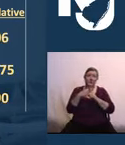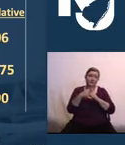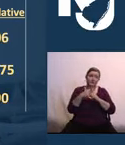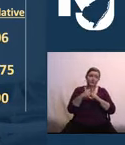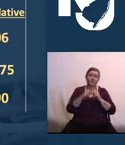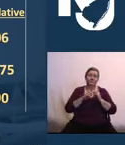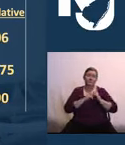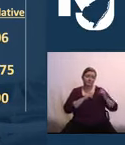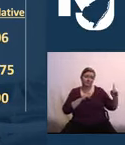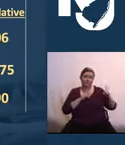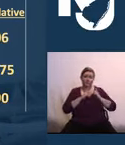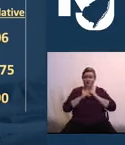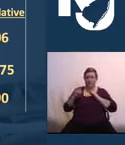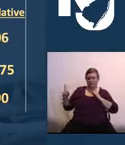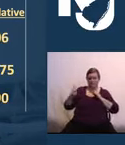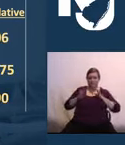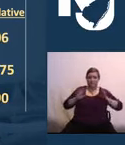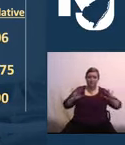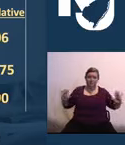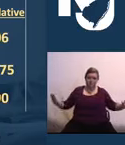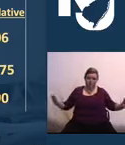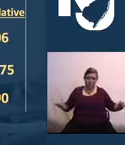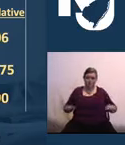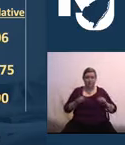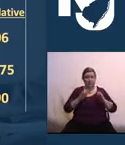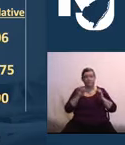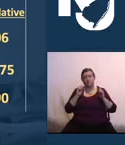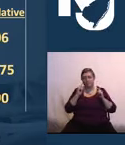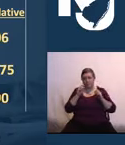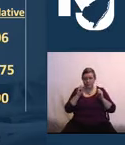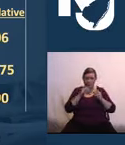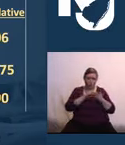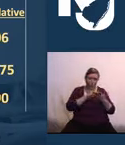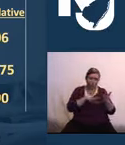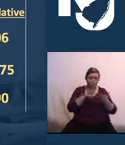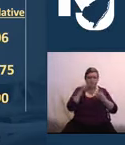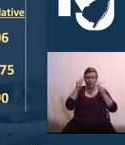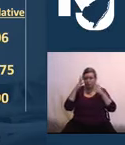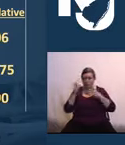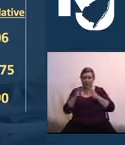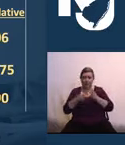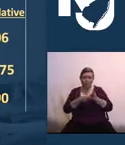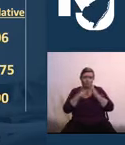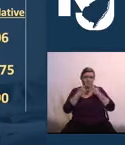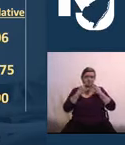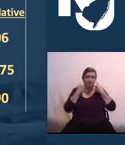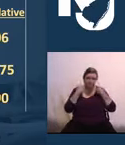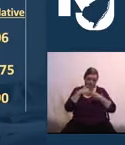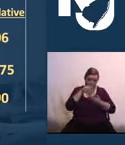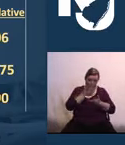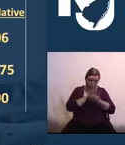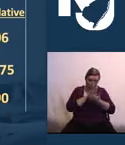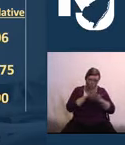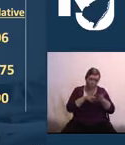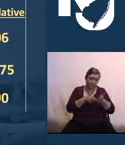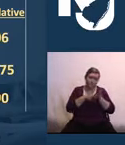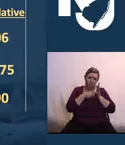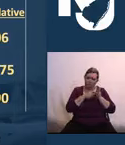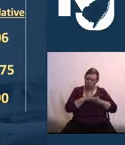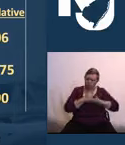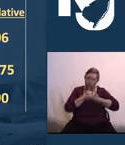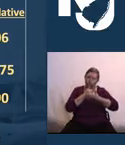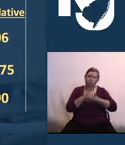includes requiring all students and staff to remain masked up while in their schools, that layered approach is helping